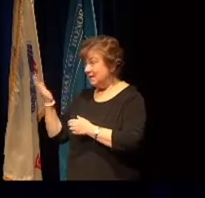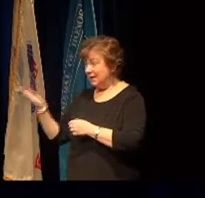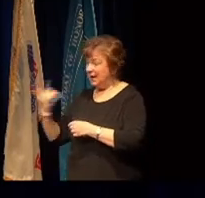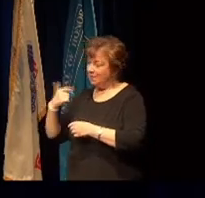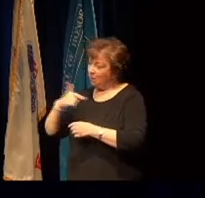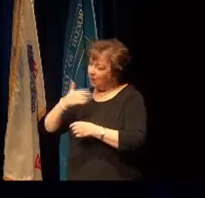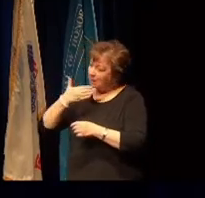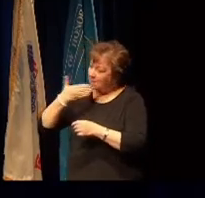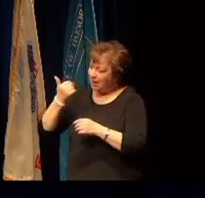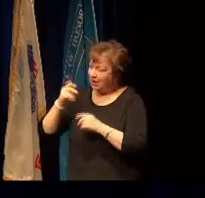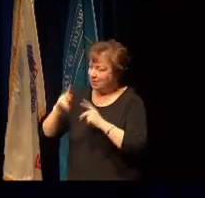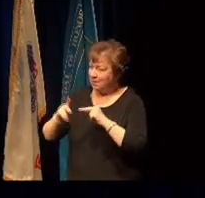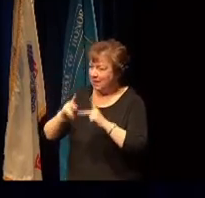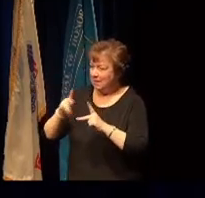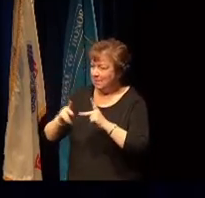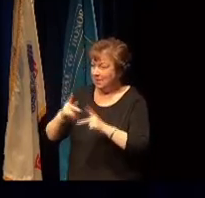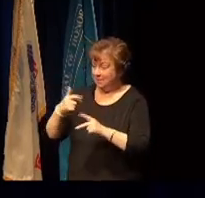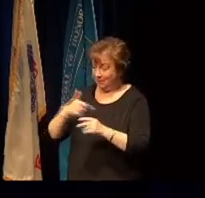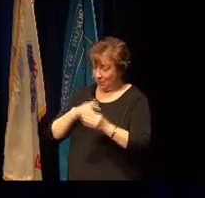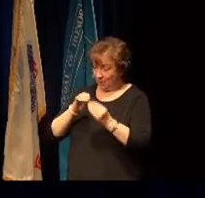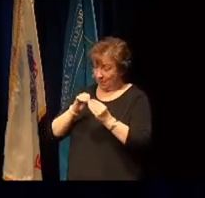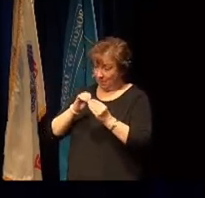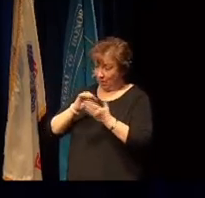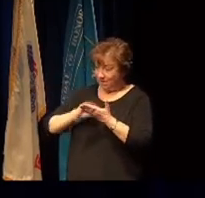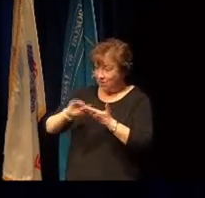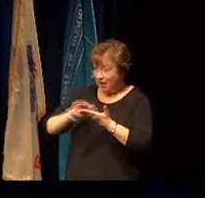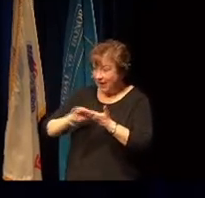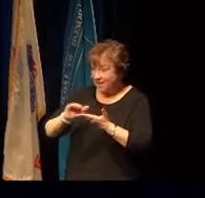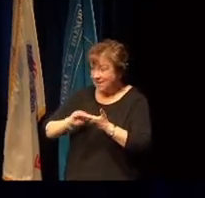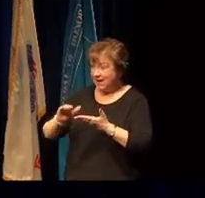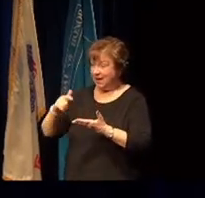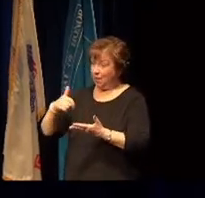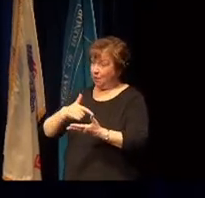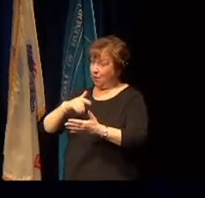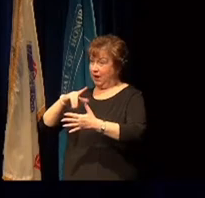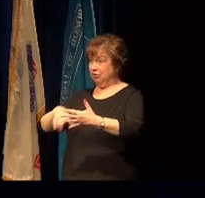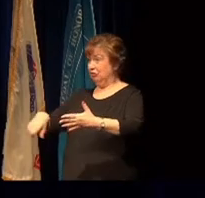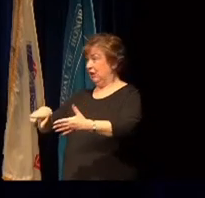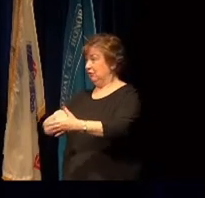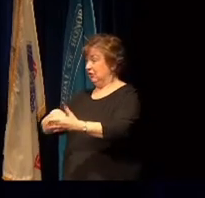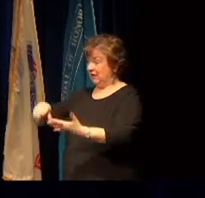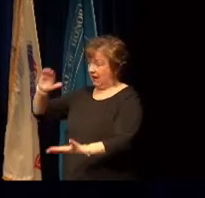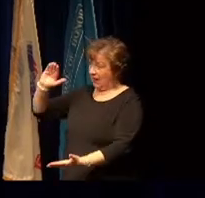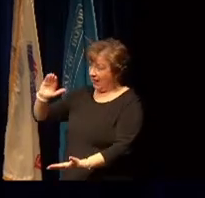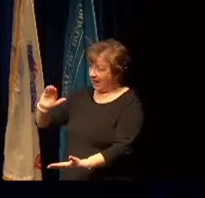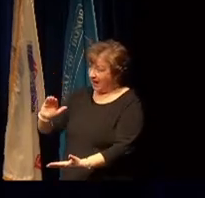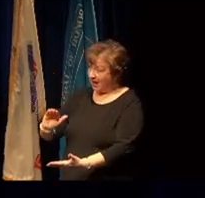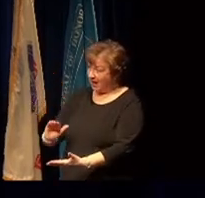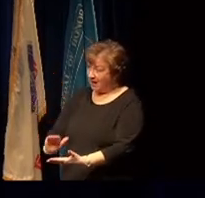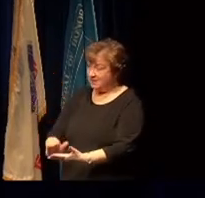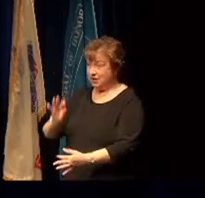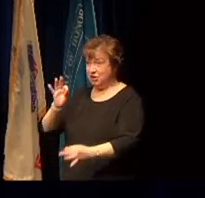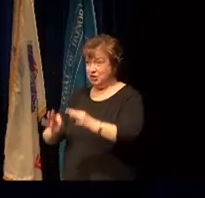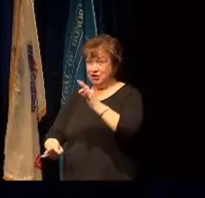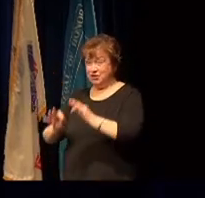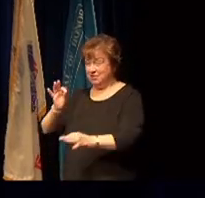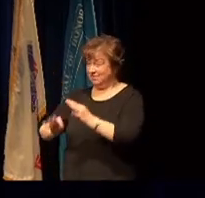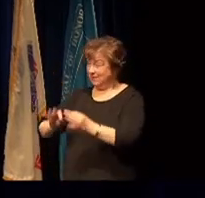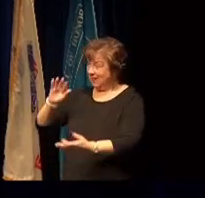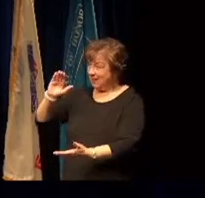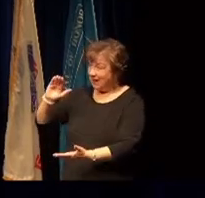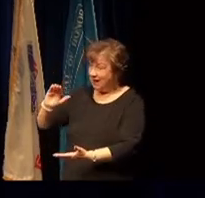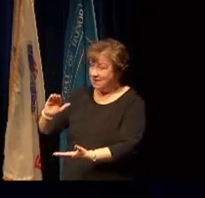more forgiving. We are less critical of others. We are not as judgmental. We are